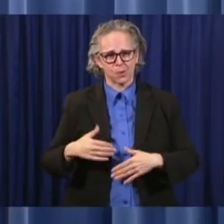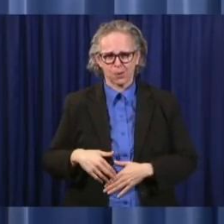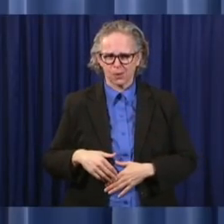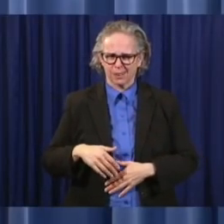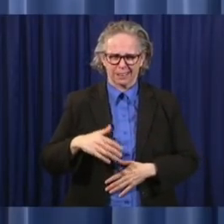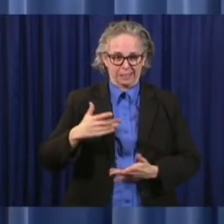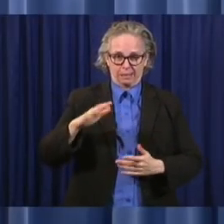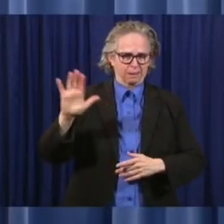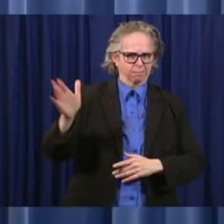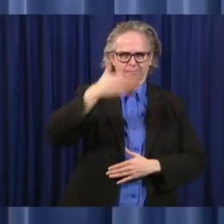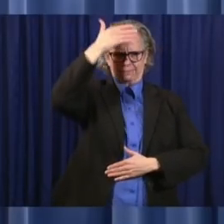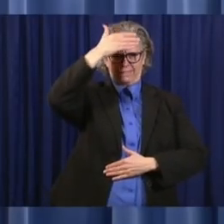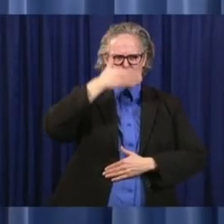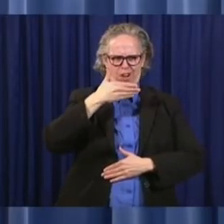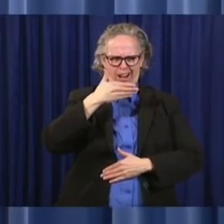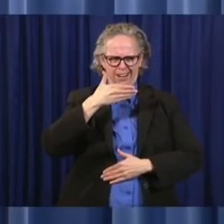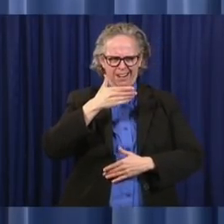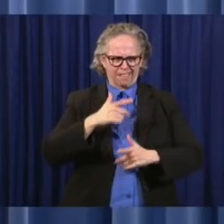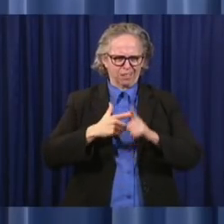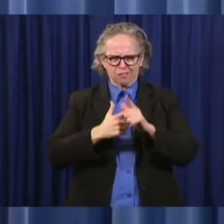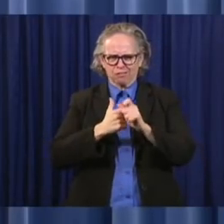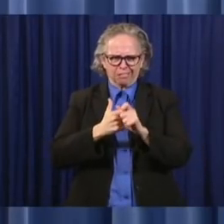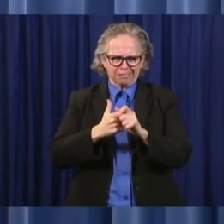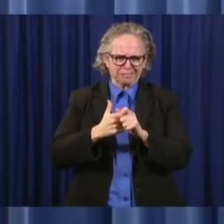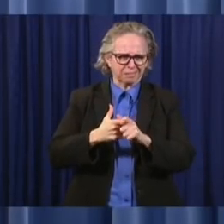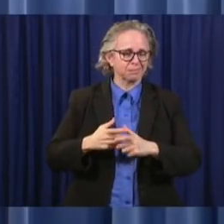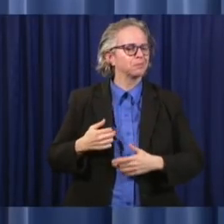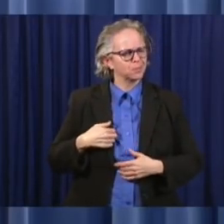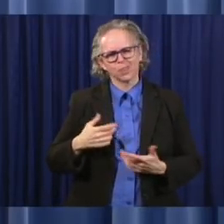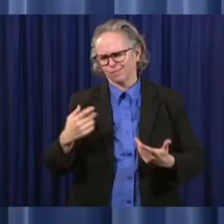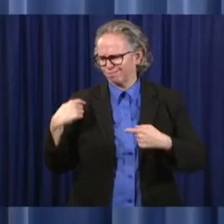have a great tradition of cross-country.